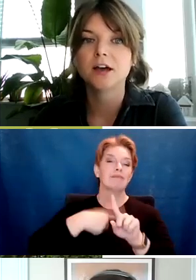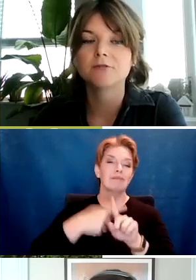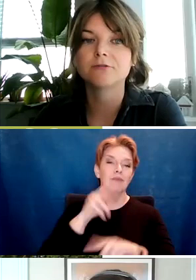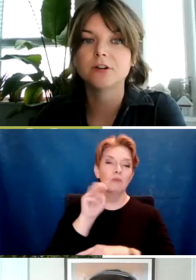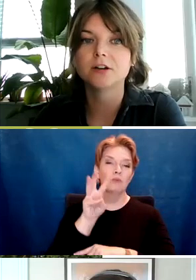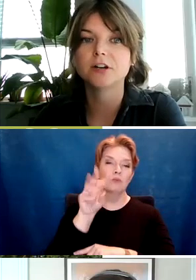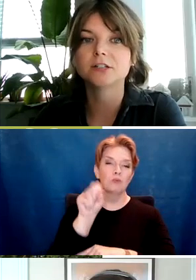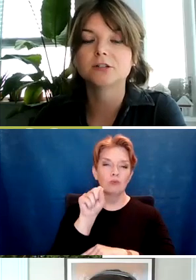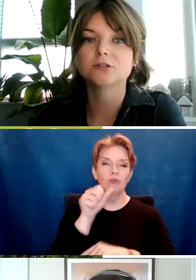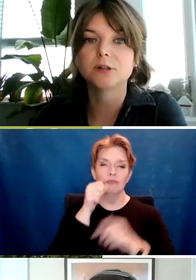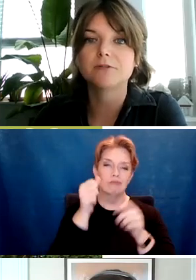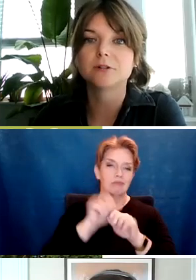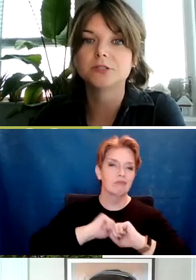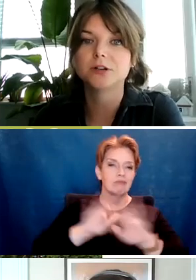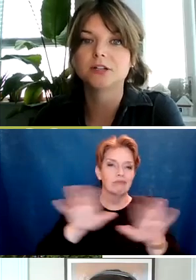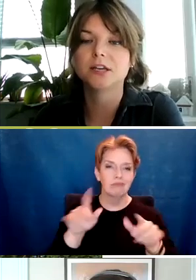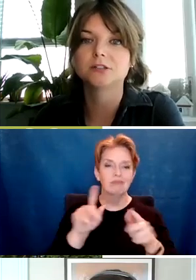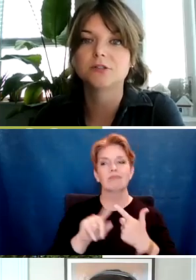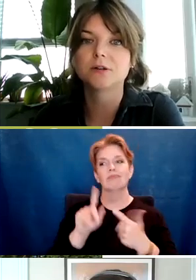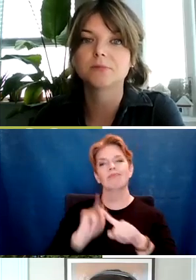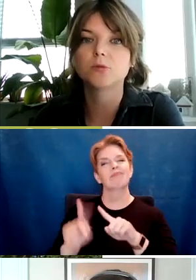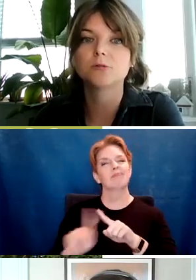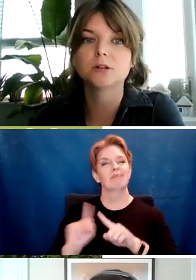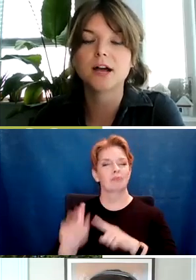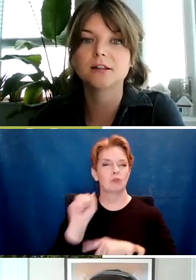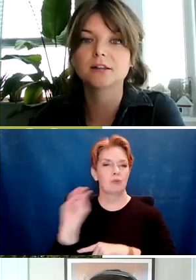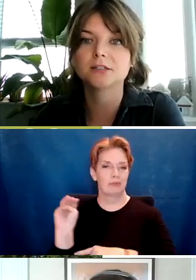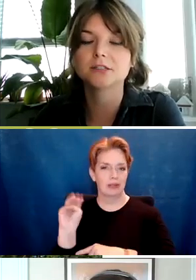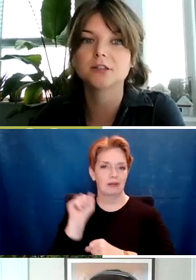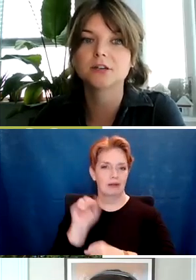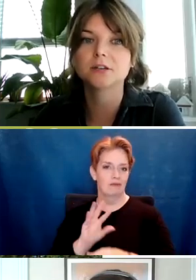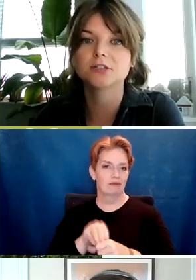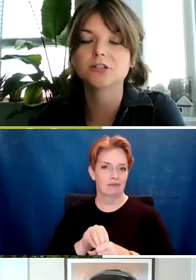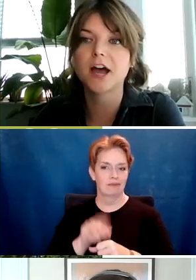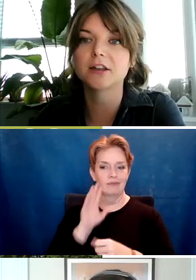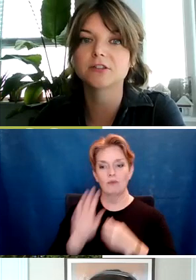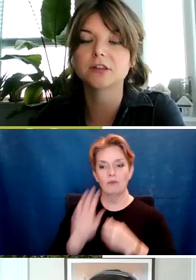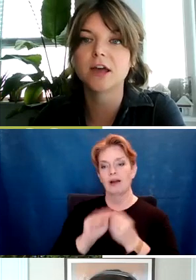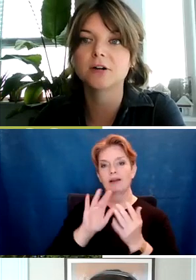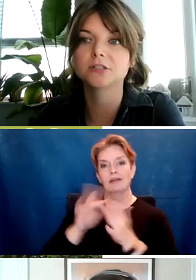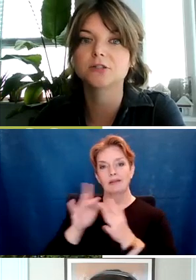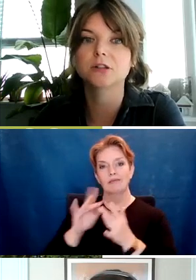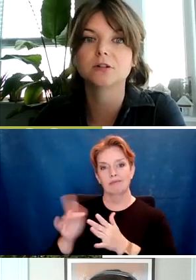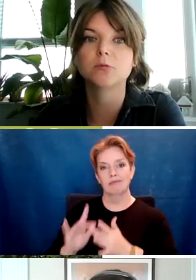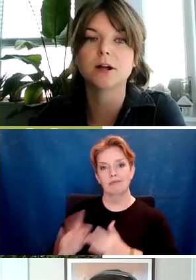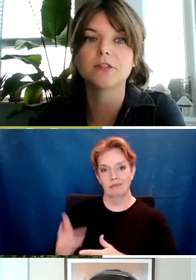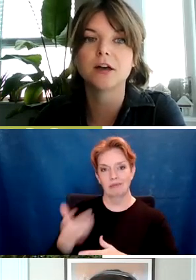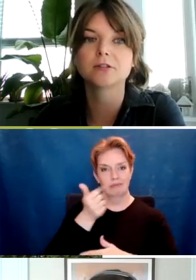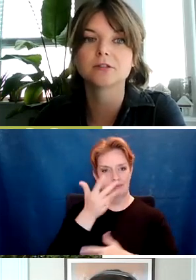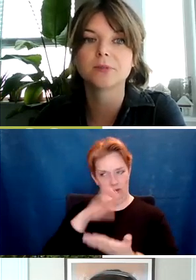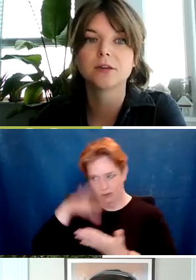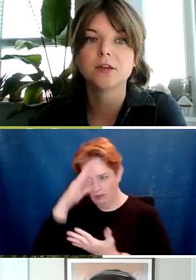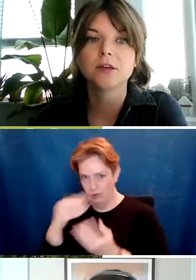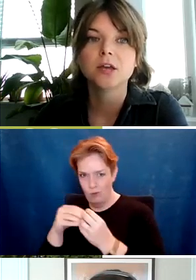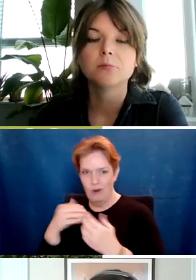and have various social platforms you can engage with them. We will add links to the chat now so you can learn more about